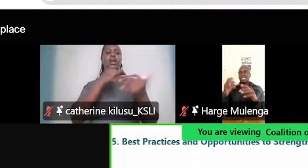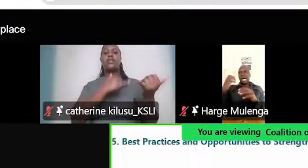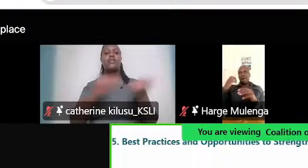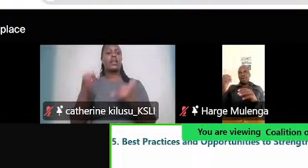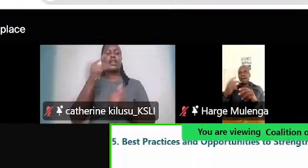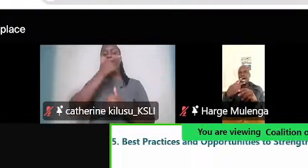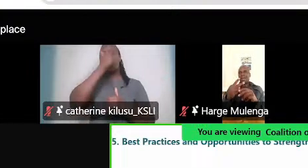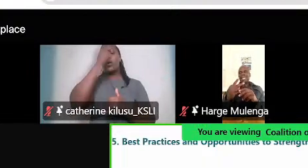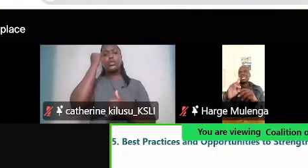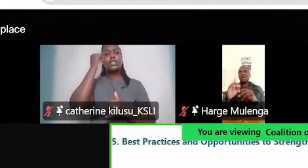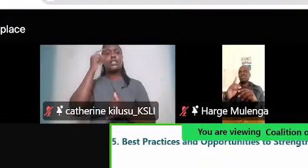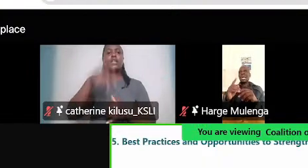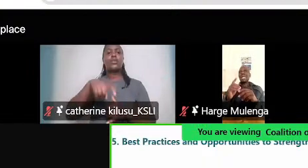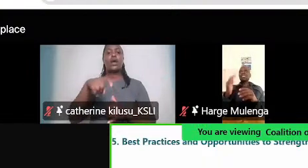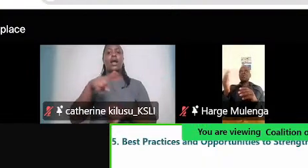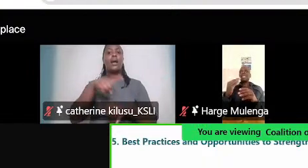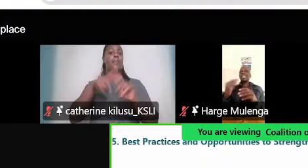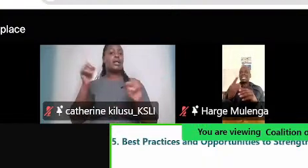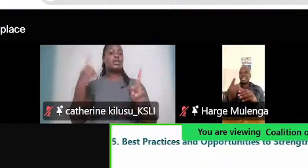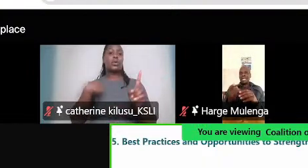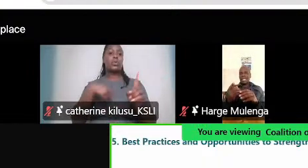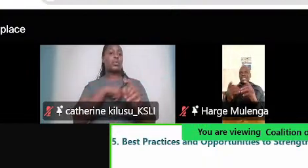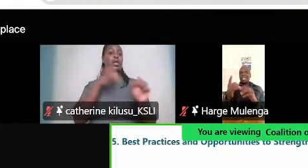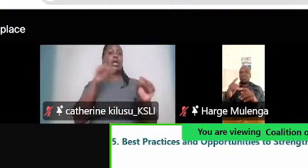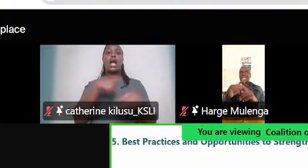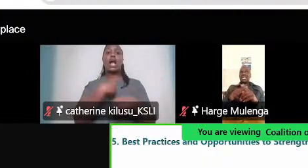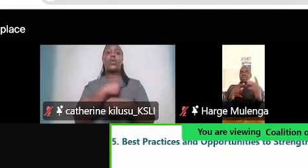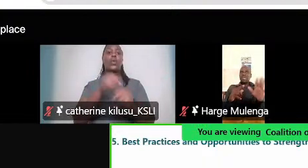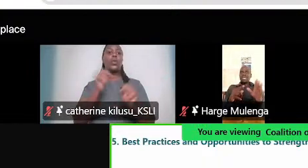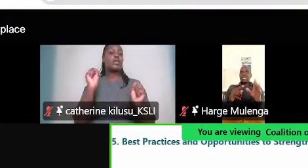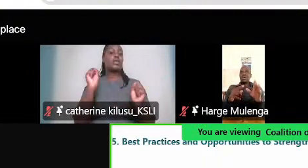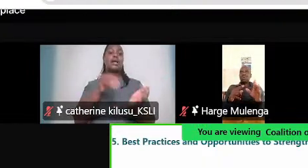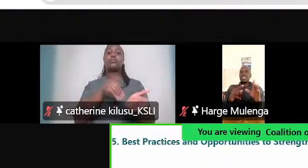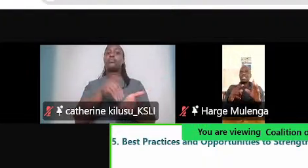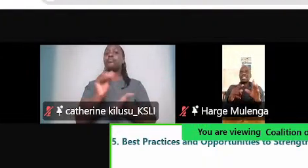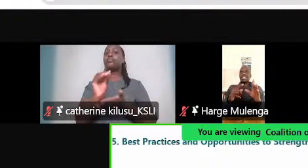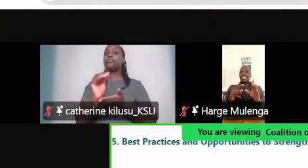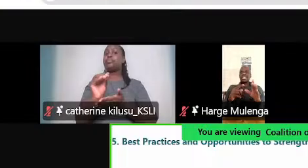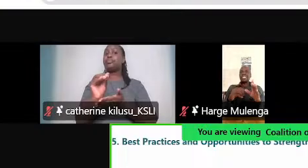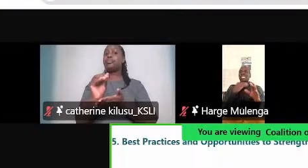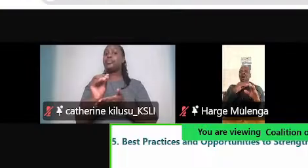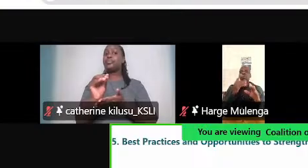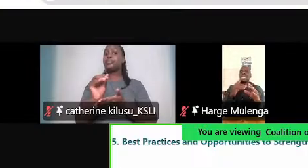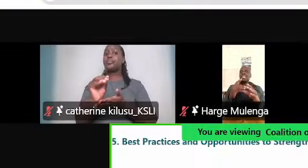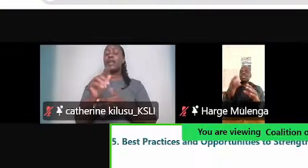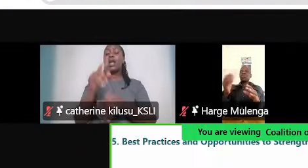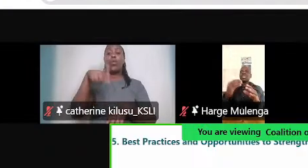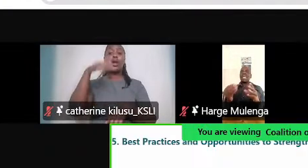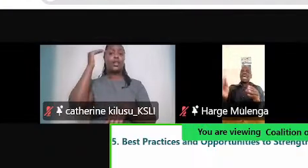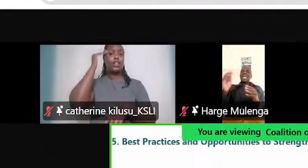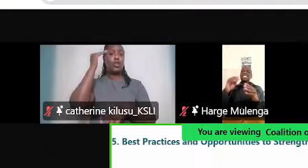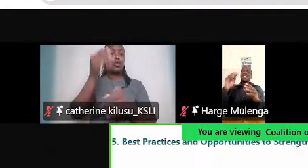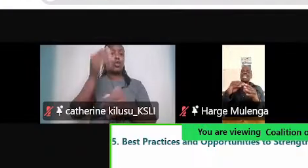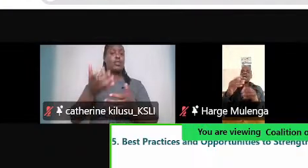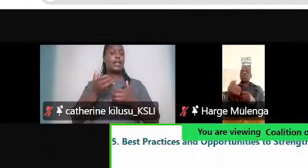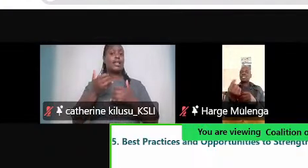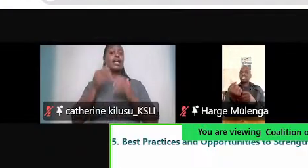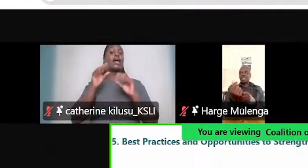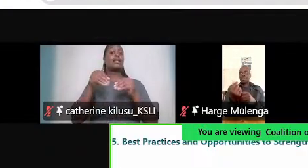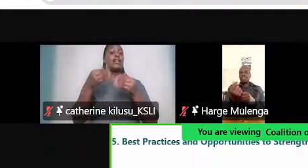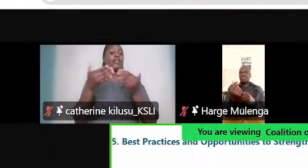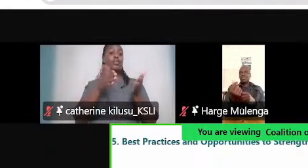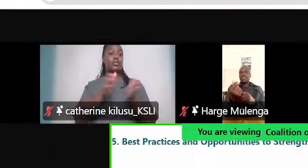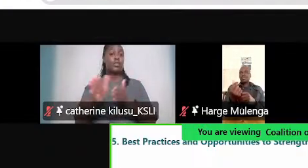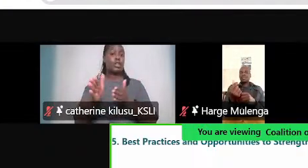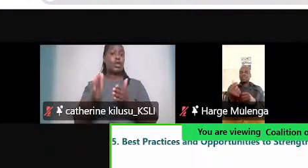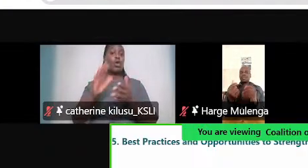but we cannot afford to take care of an extra cost. So when they know the need and give them the opportunity, the